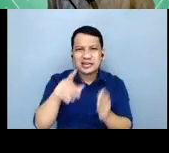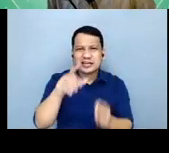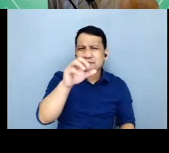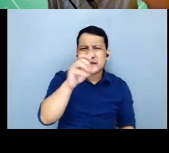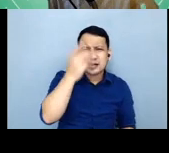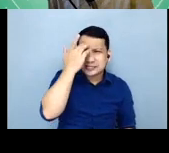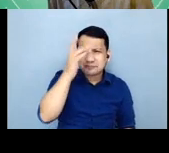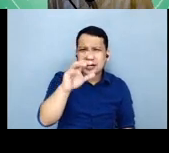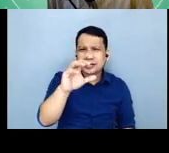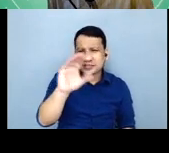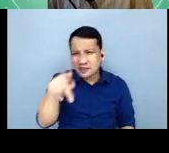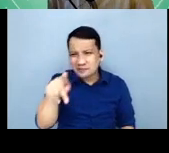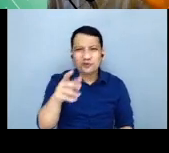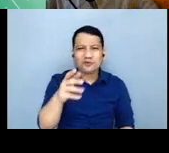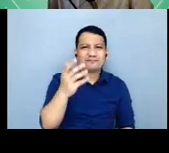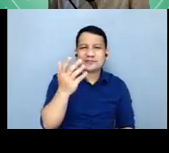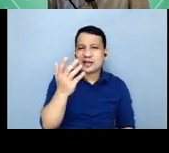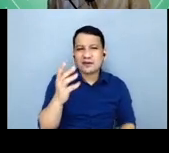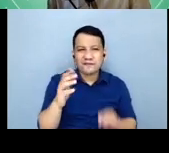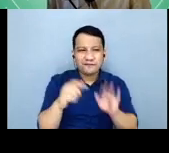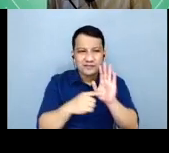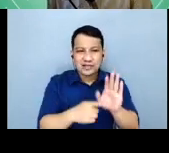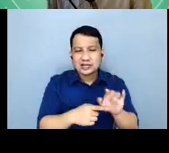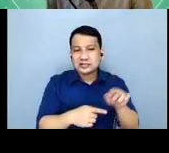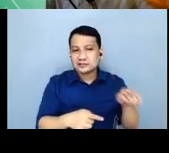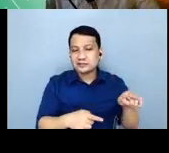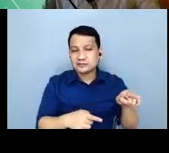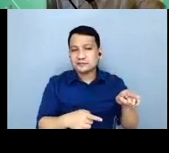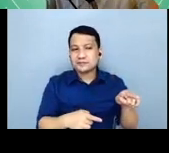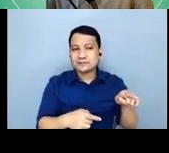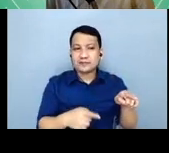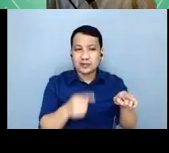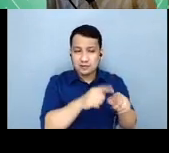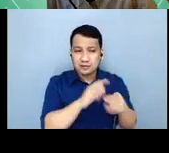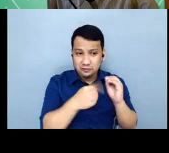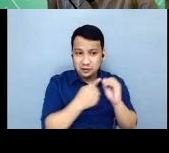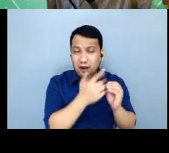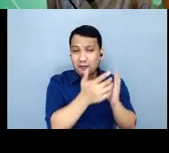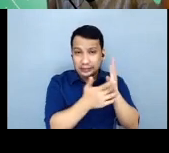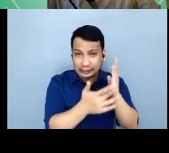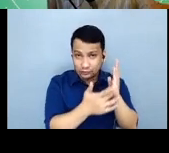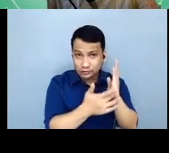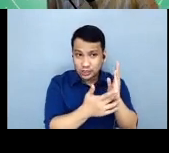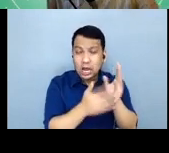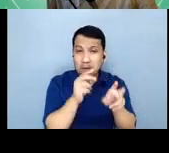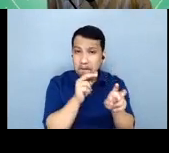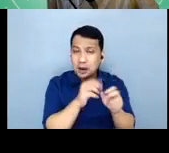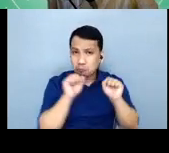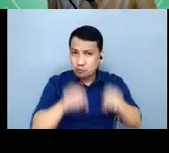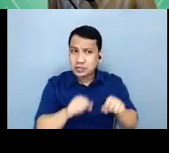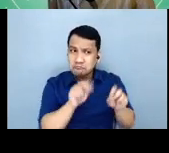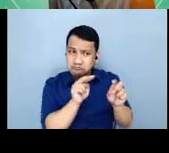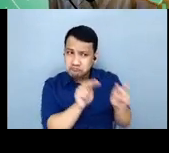manufacturing in the form of smart factories. And in a nutshell, the idea is that these technologies are actually able to monitor